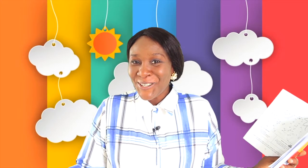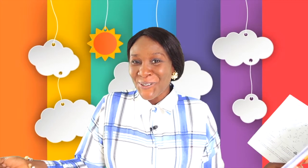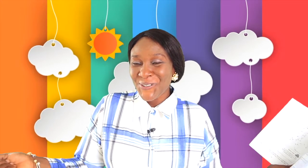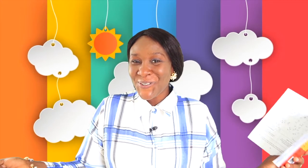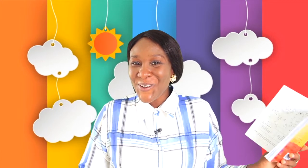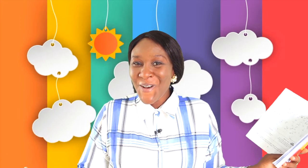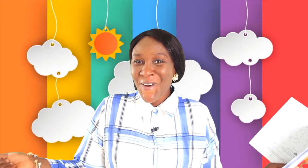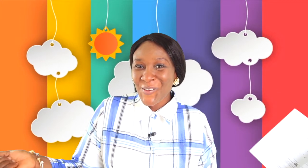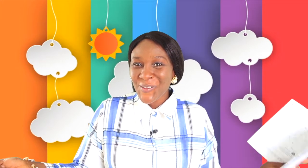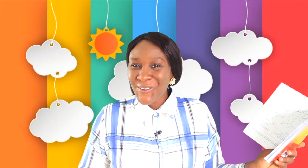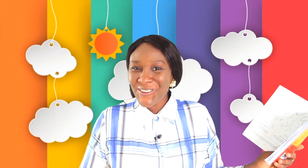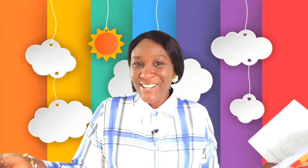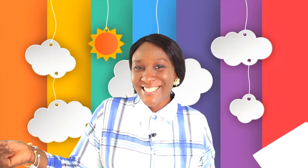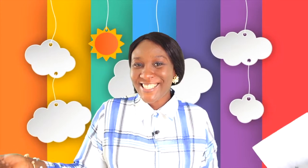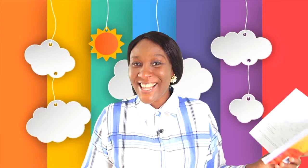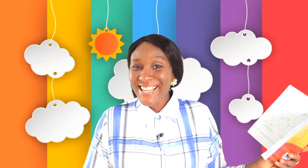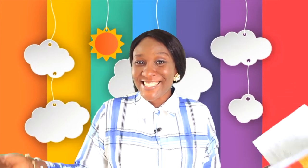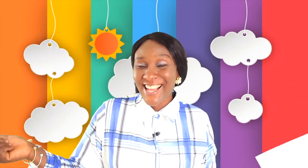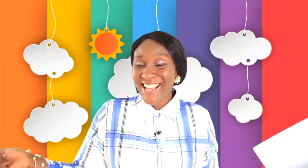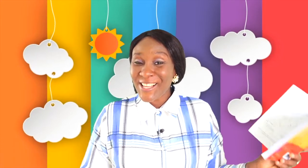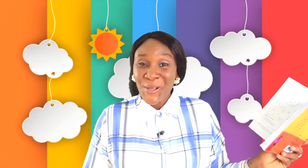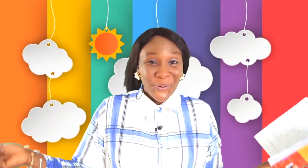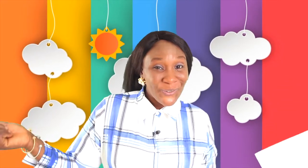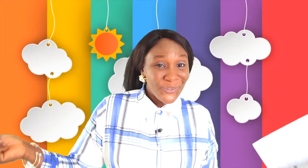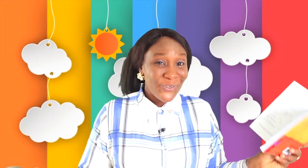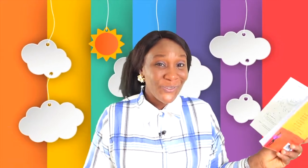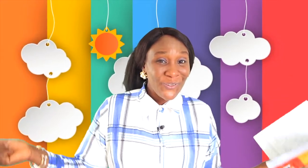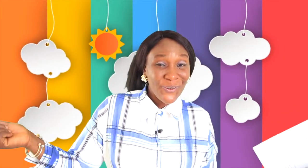shine. Oh, let your light shine.